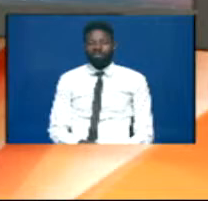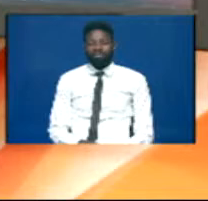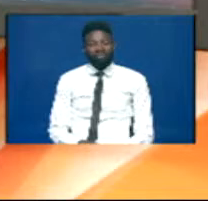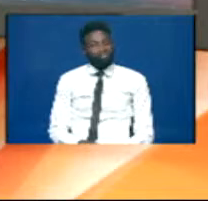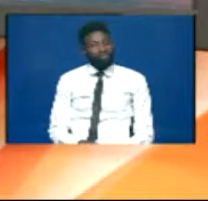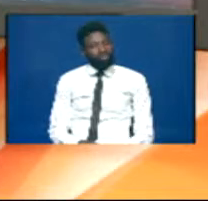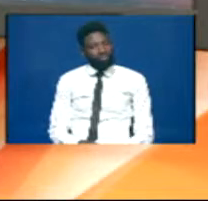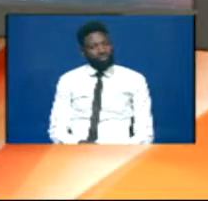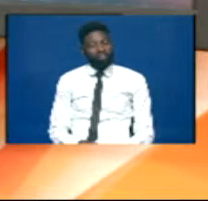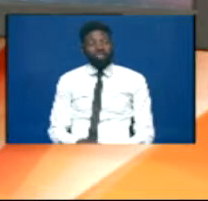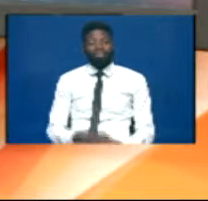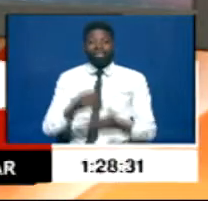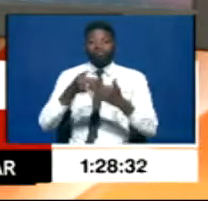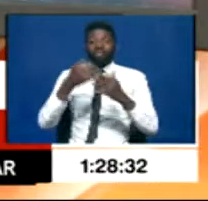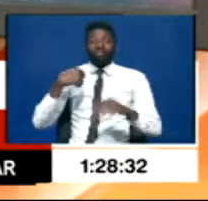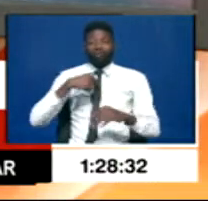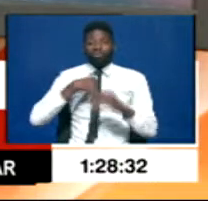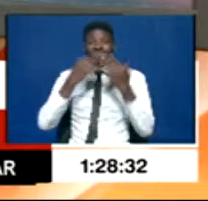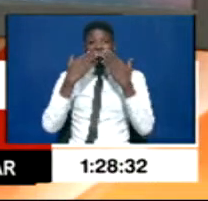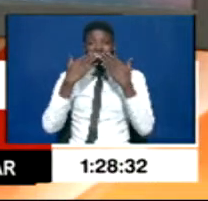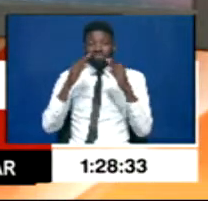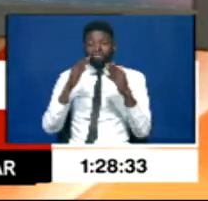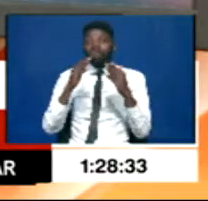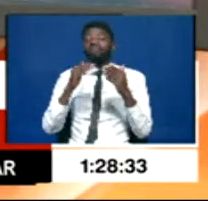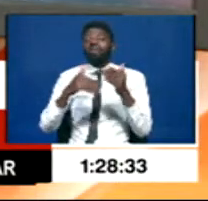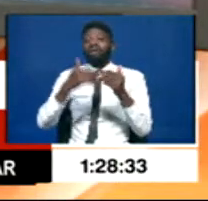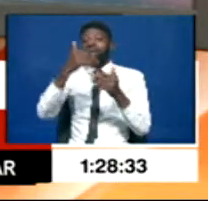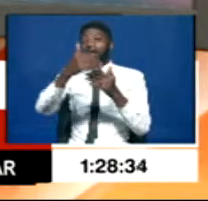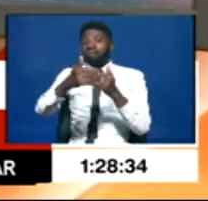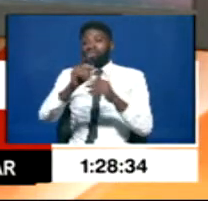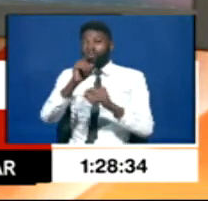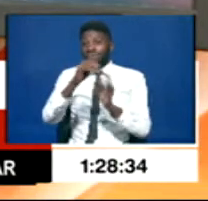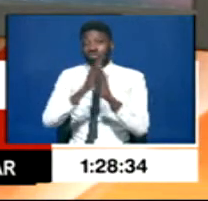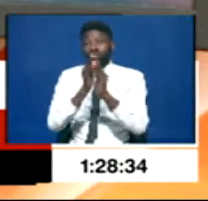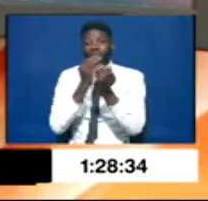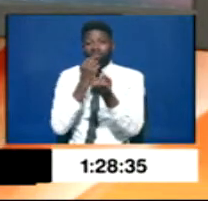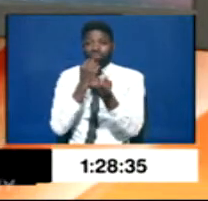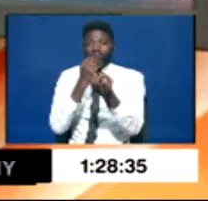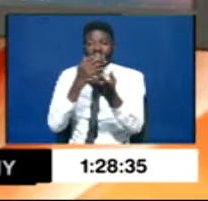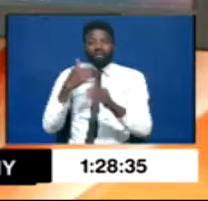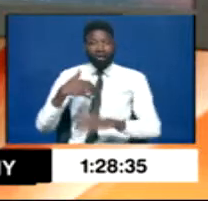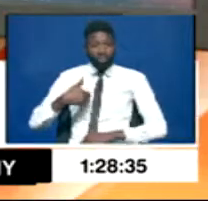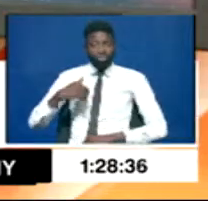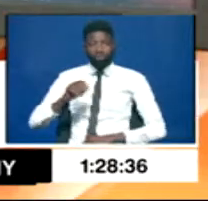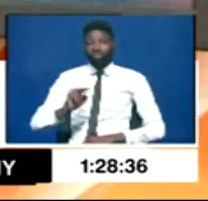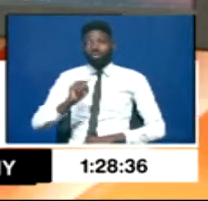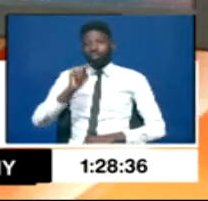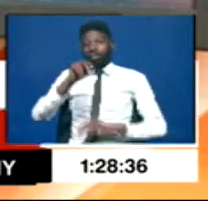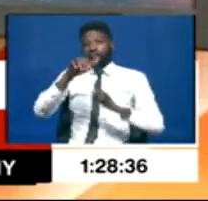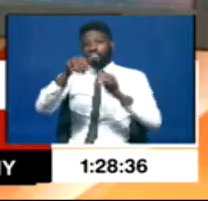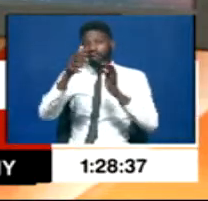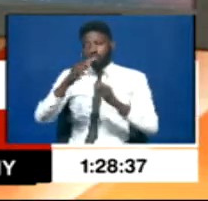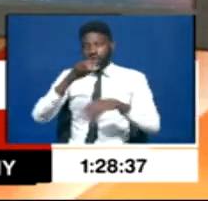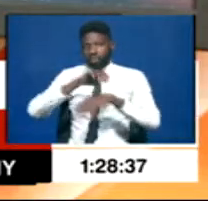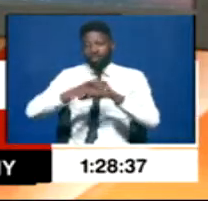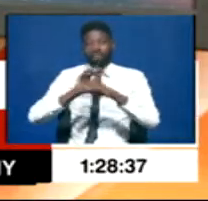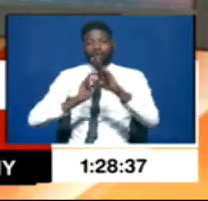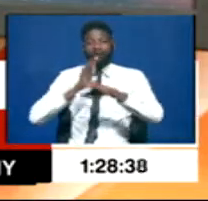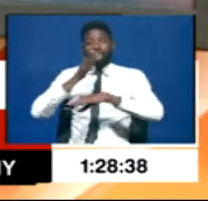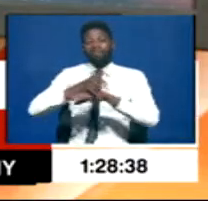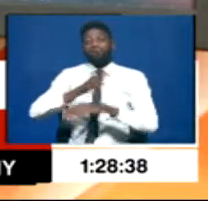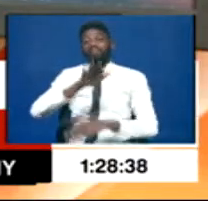And before we wrap it up, let me take you through one more story where Gatundu North farmers have received over 5,000 macadamia